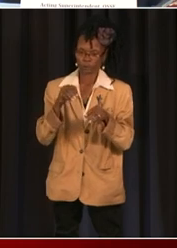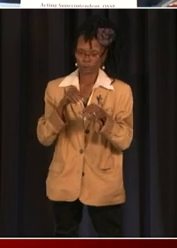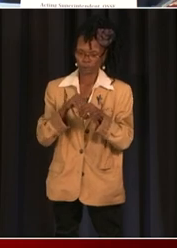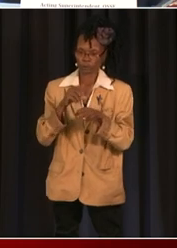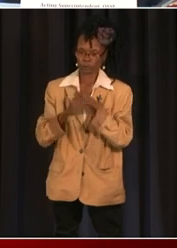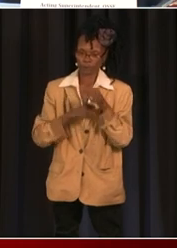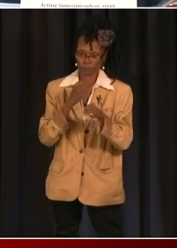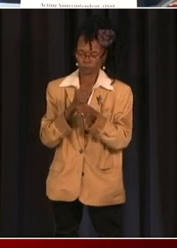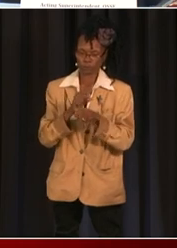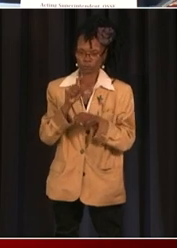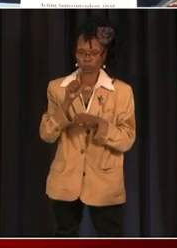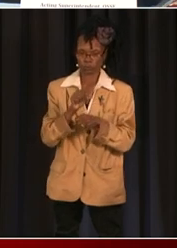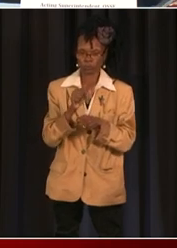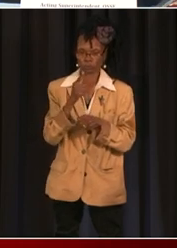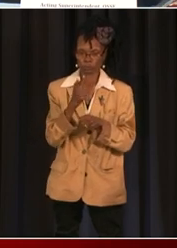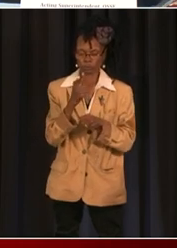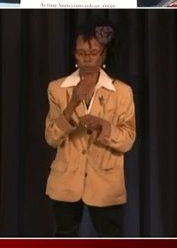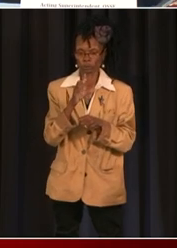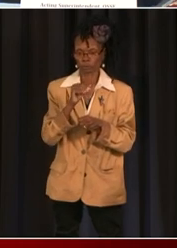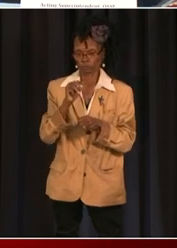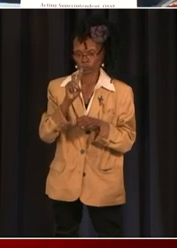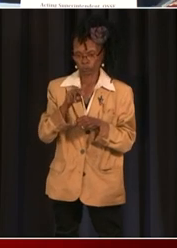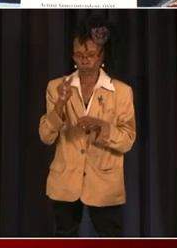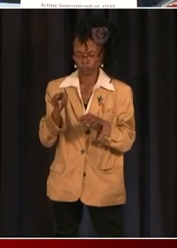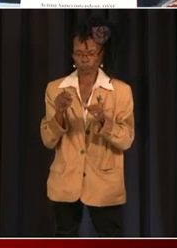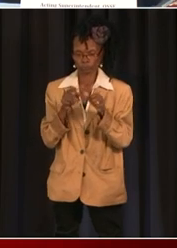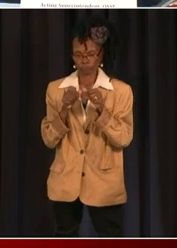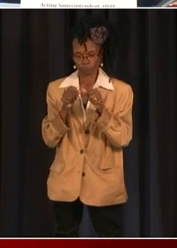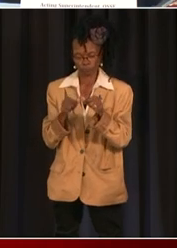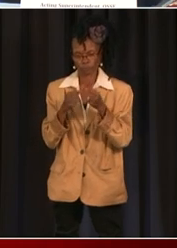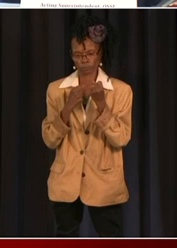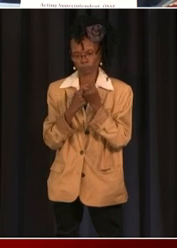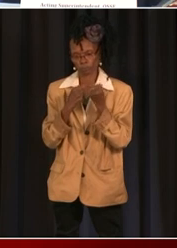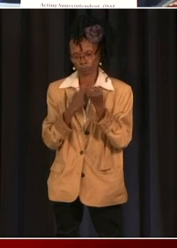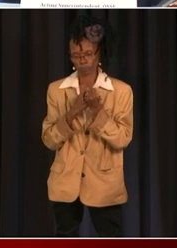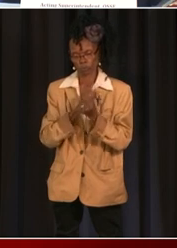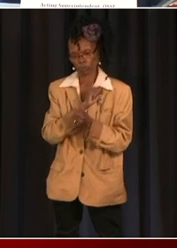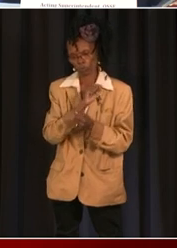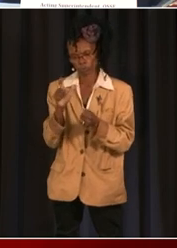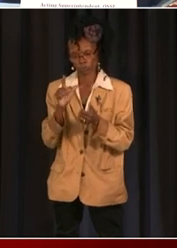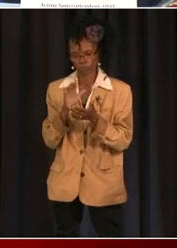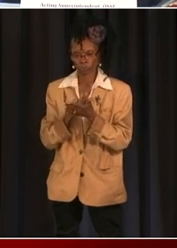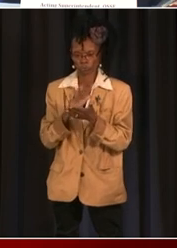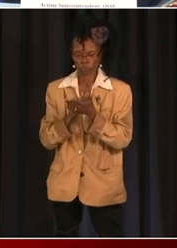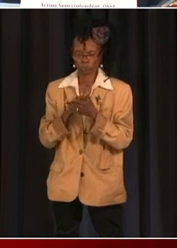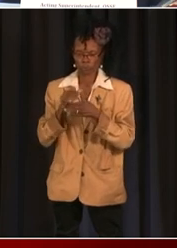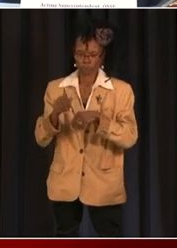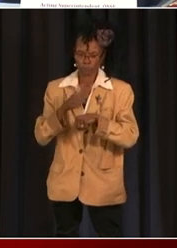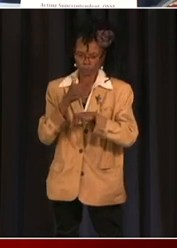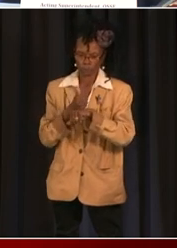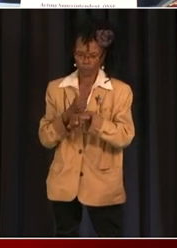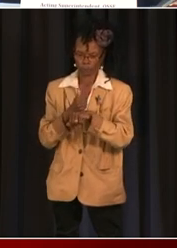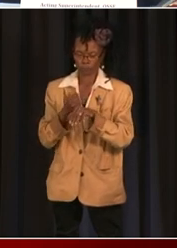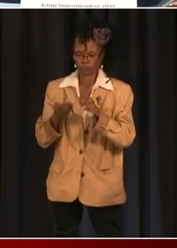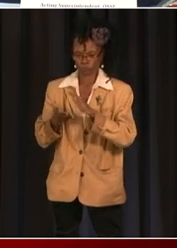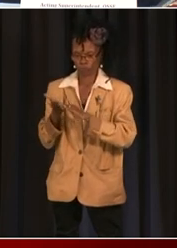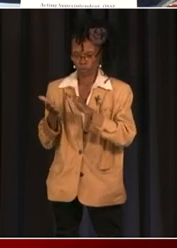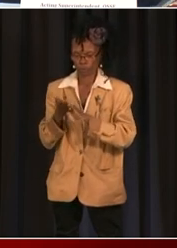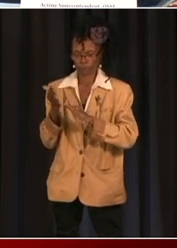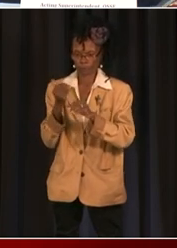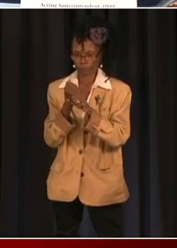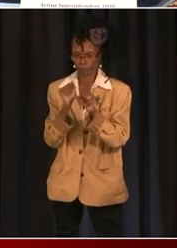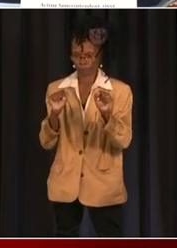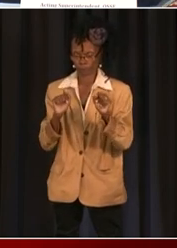2021-2022 school year. We continue to support our schools in operationalizing the guidance issued by DC Health.